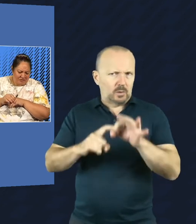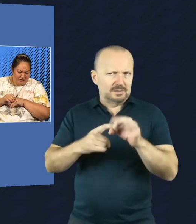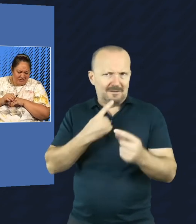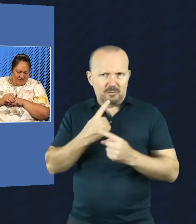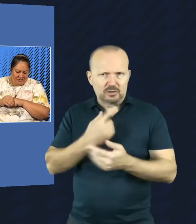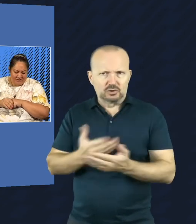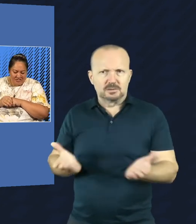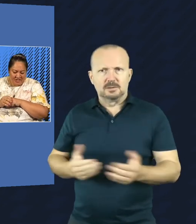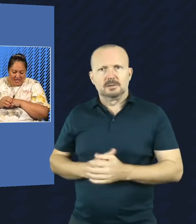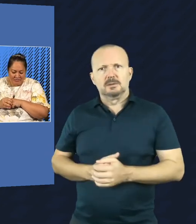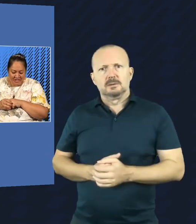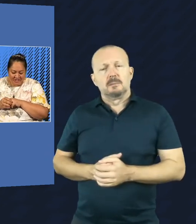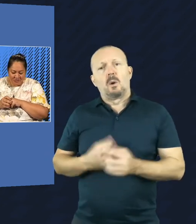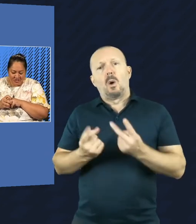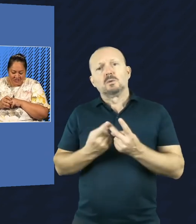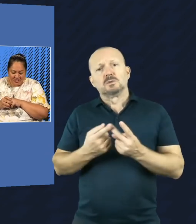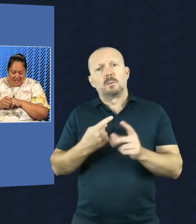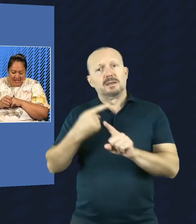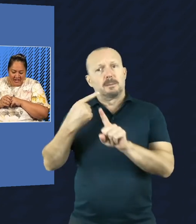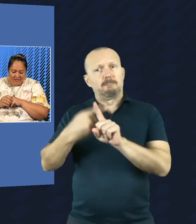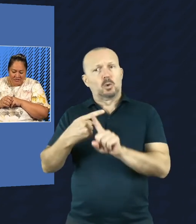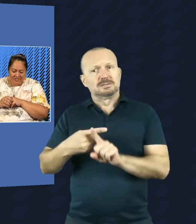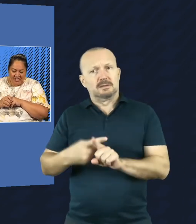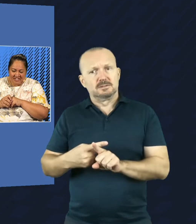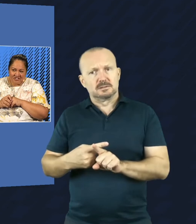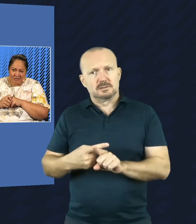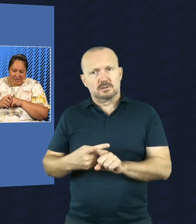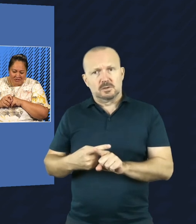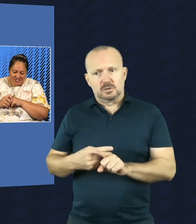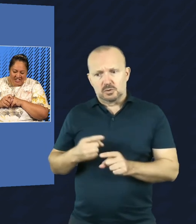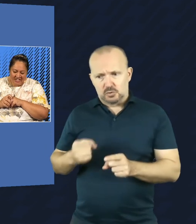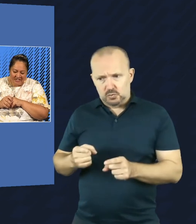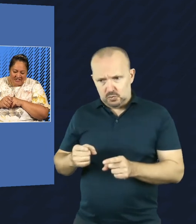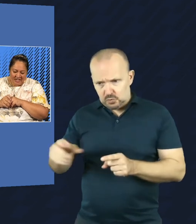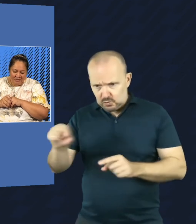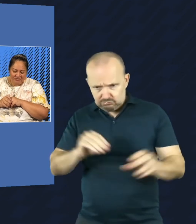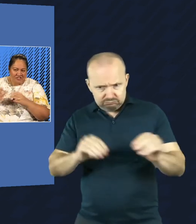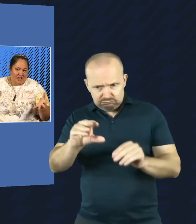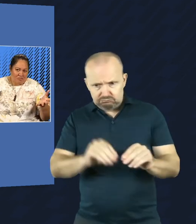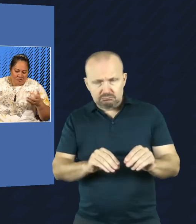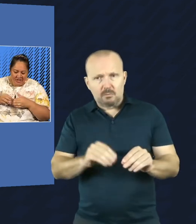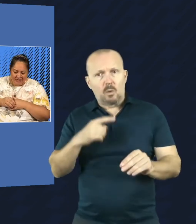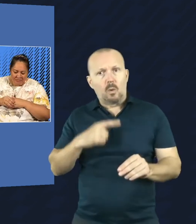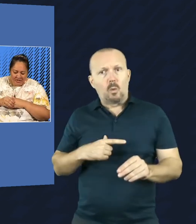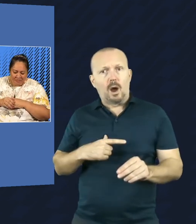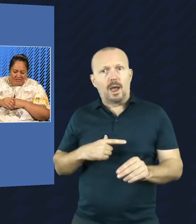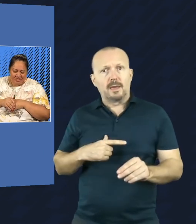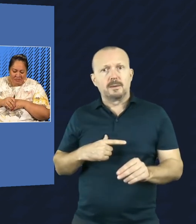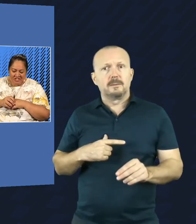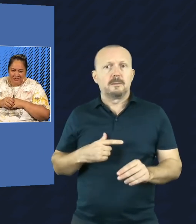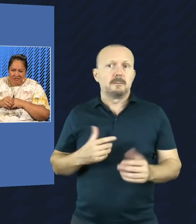also positives too to using admin data sources, such as being able to see, for example,